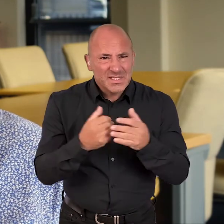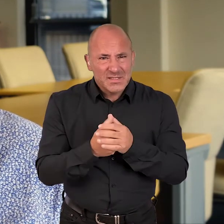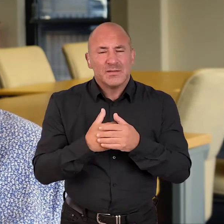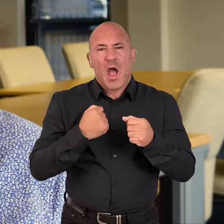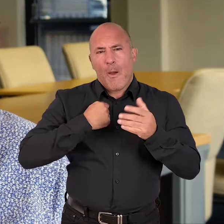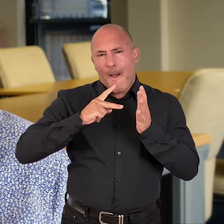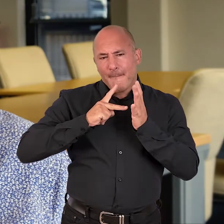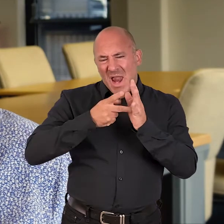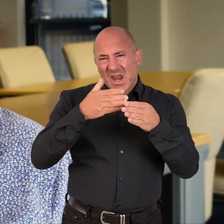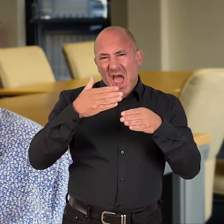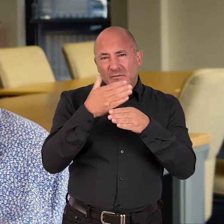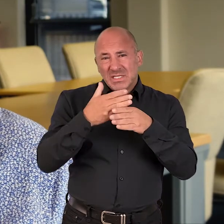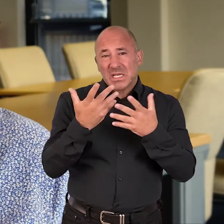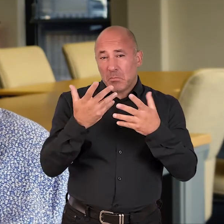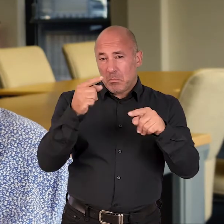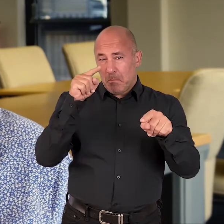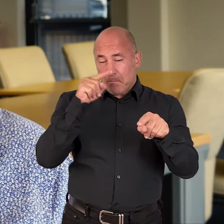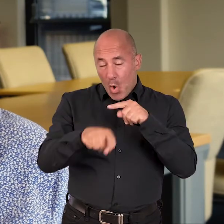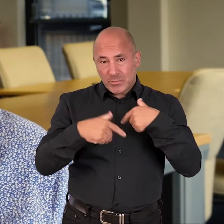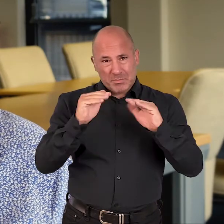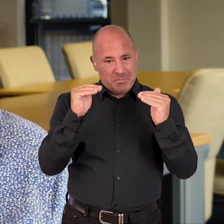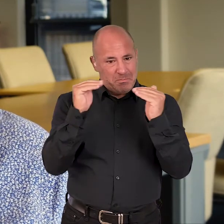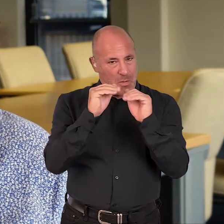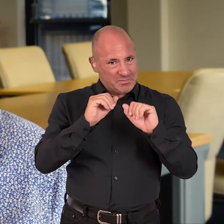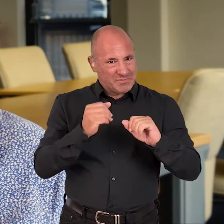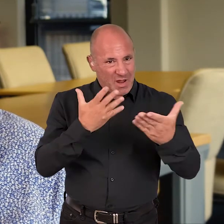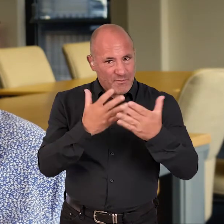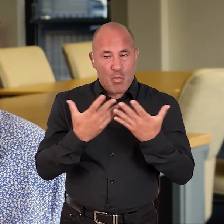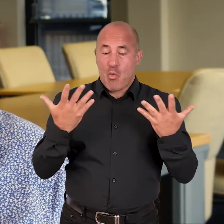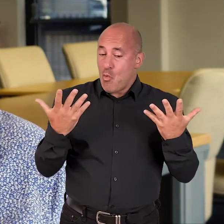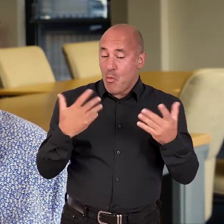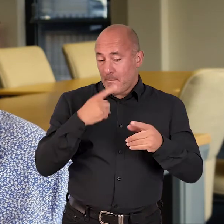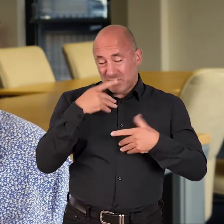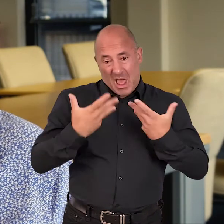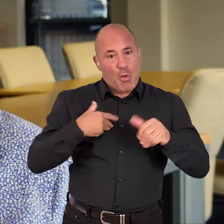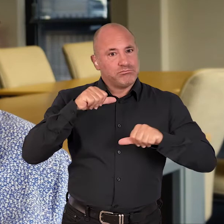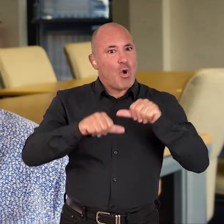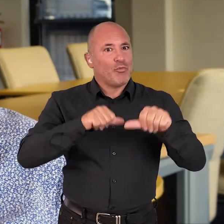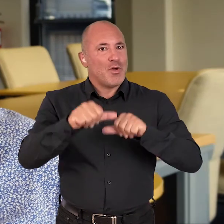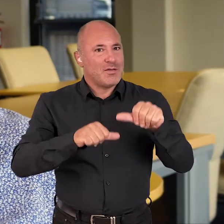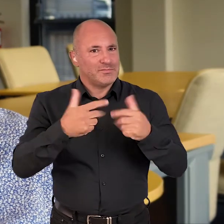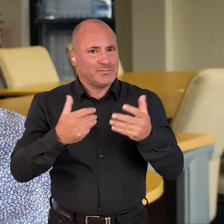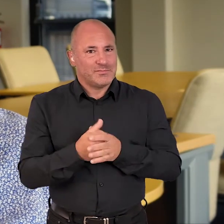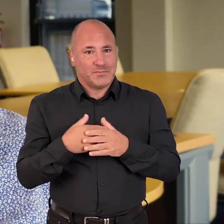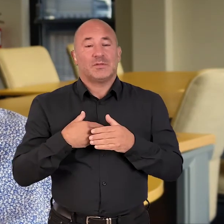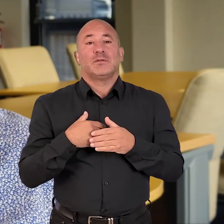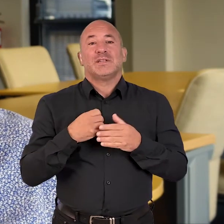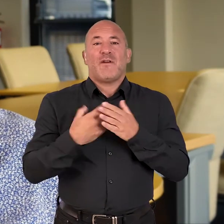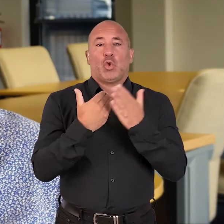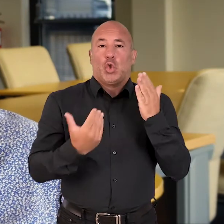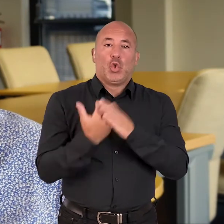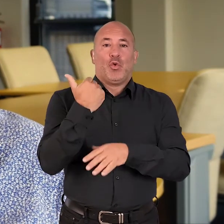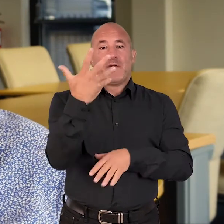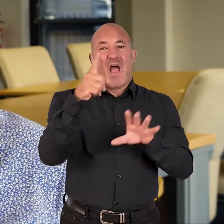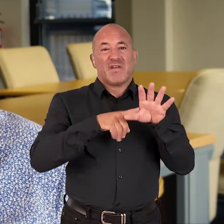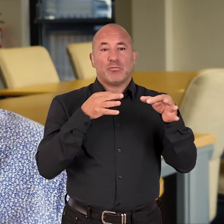to COVID-19, most of the activities have been delivered or are in progress. We will be starting the process